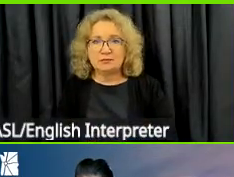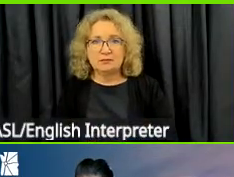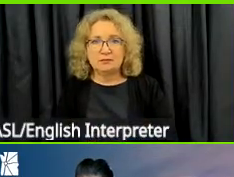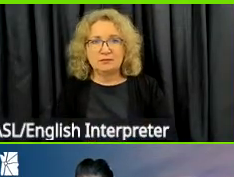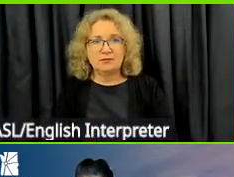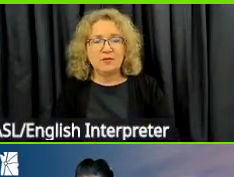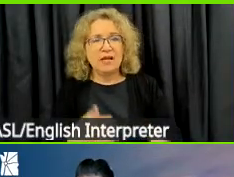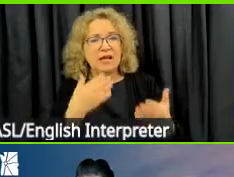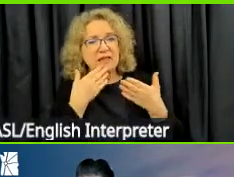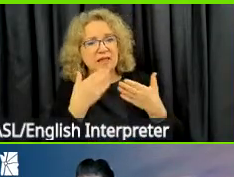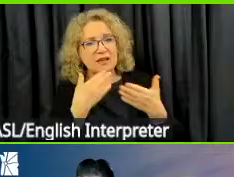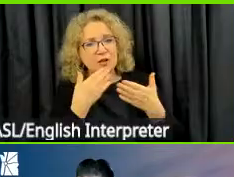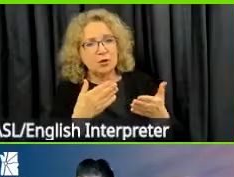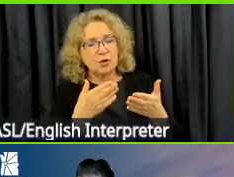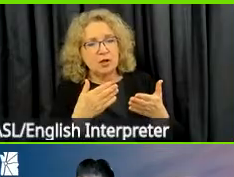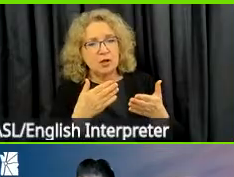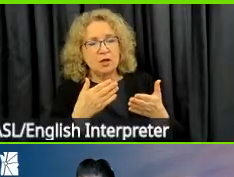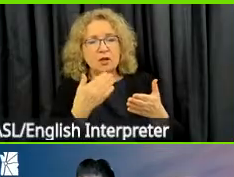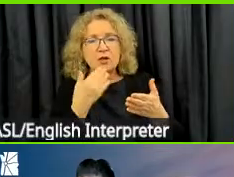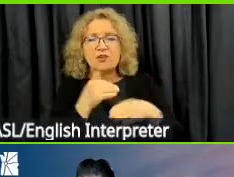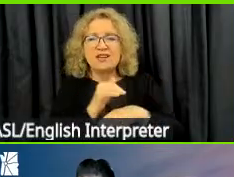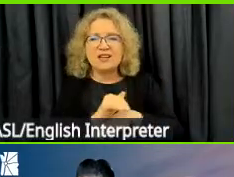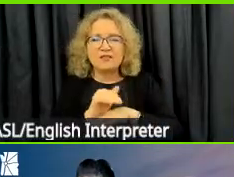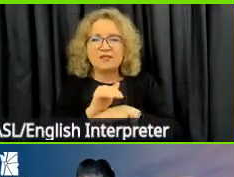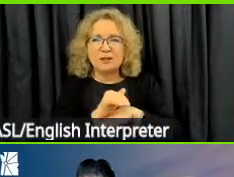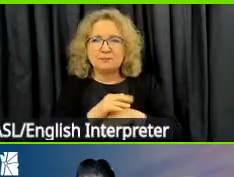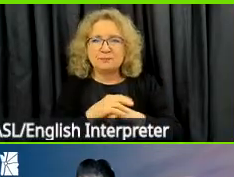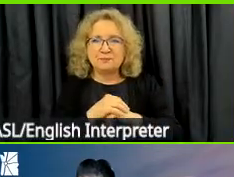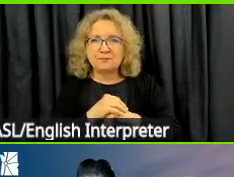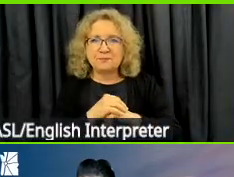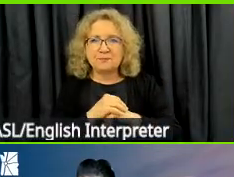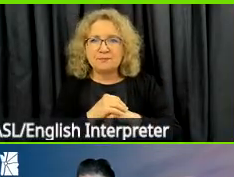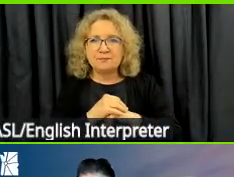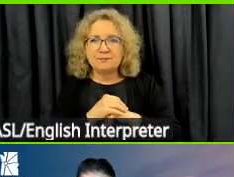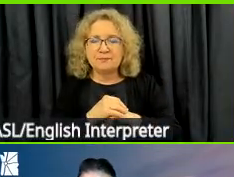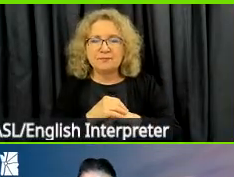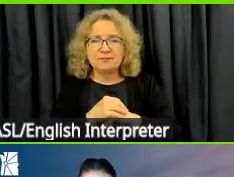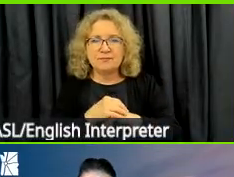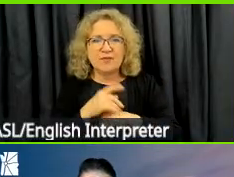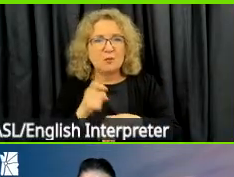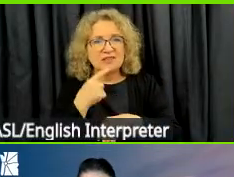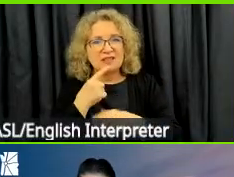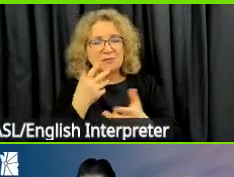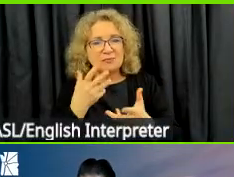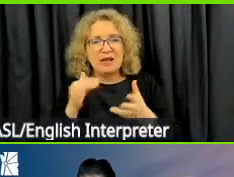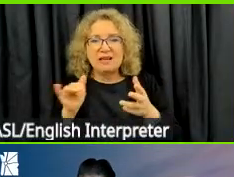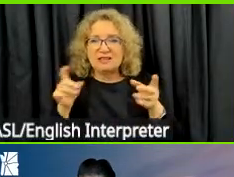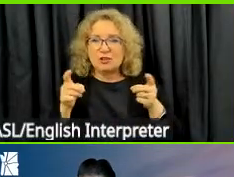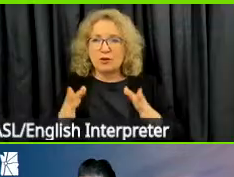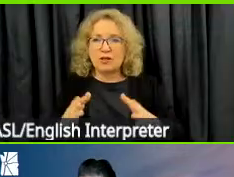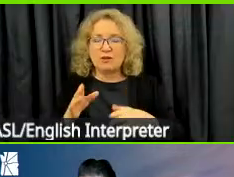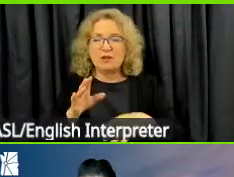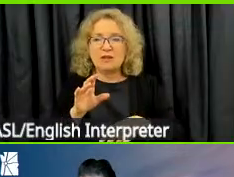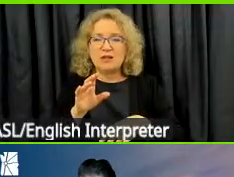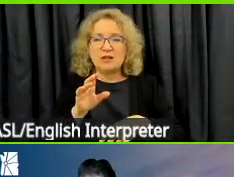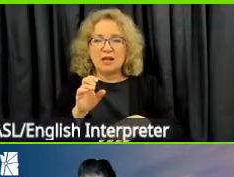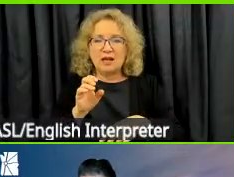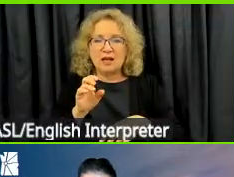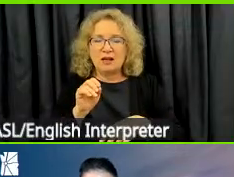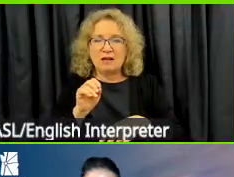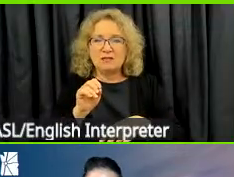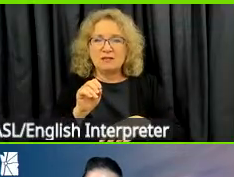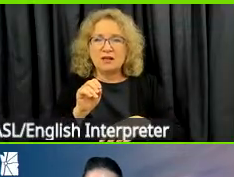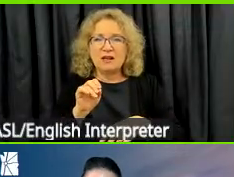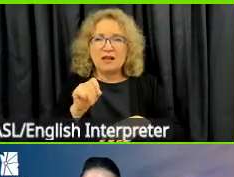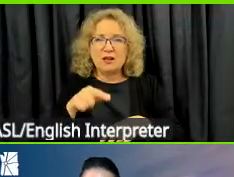Thank you so much. Well, good evening, everyone. I've just got to say, as the Director of Civil Rights and Equity for this program,